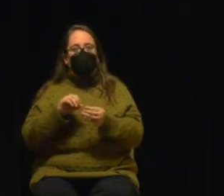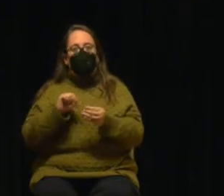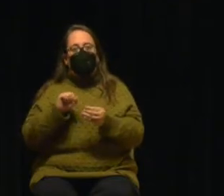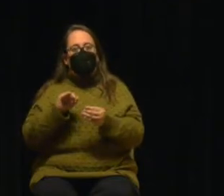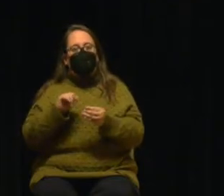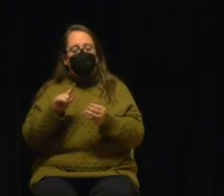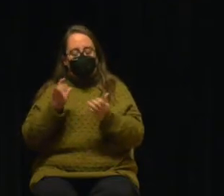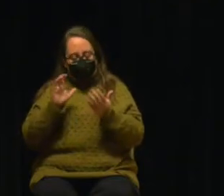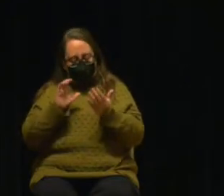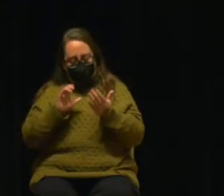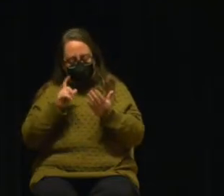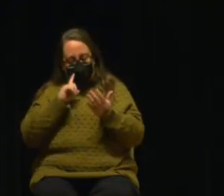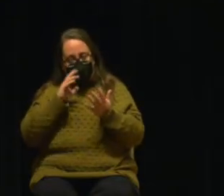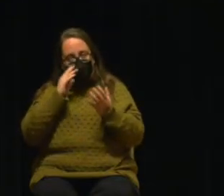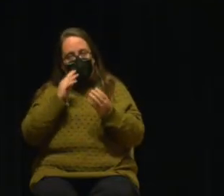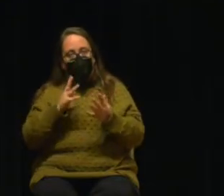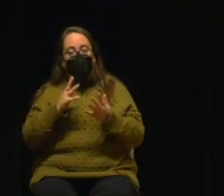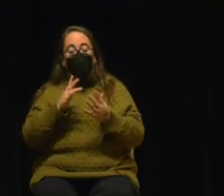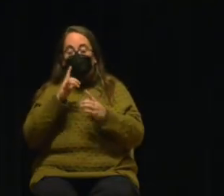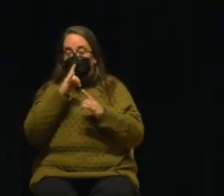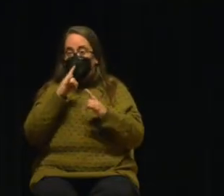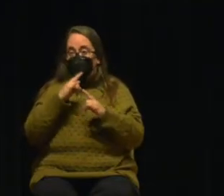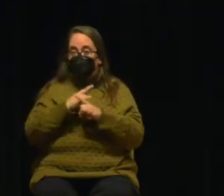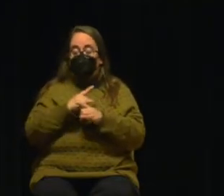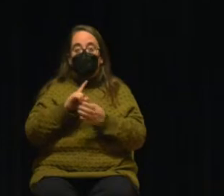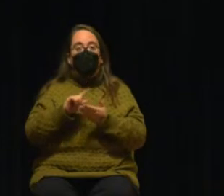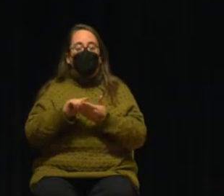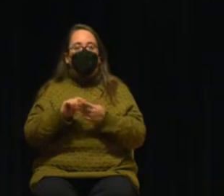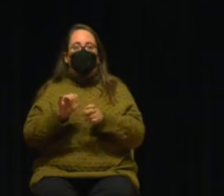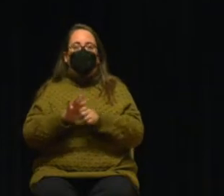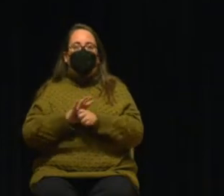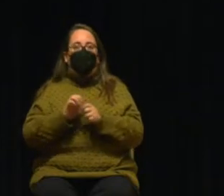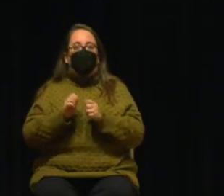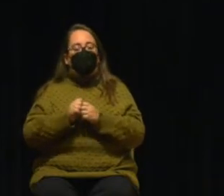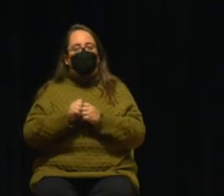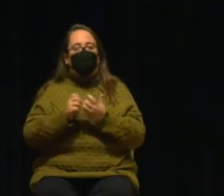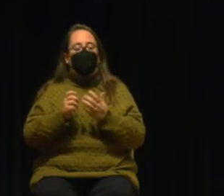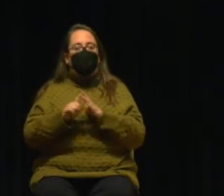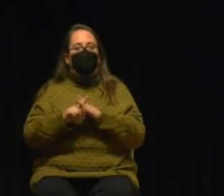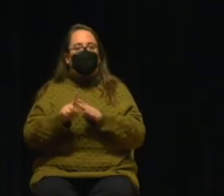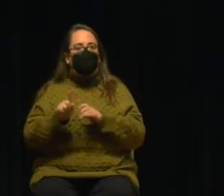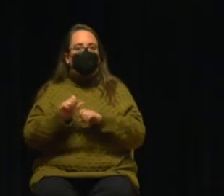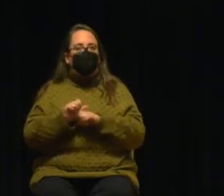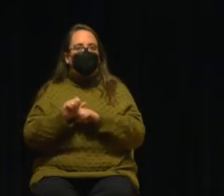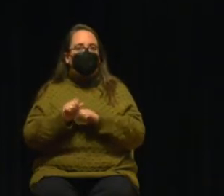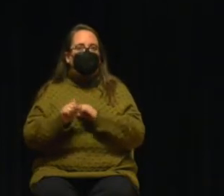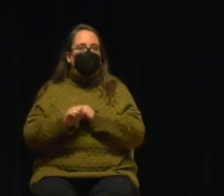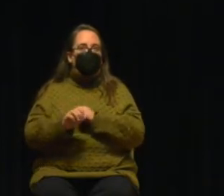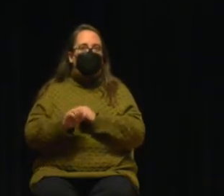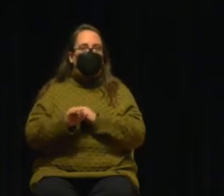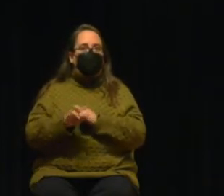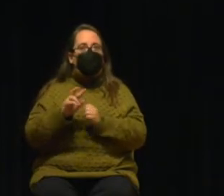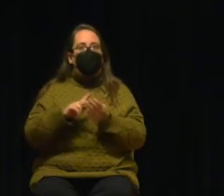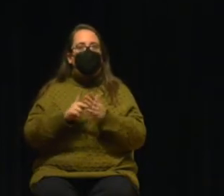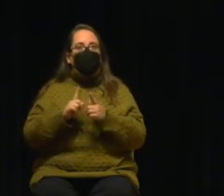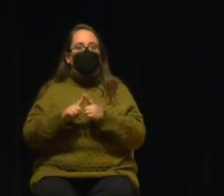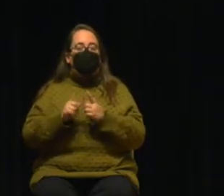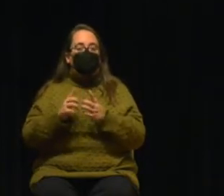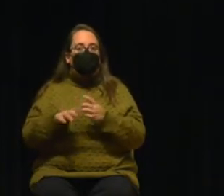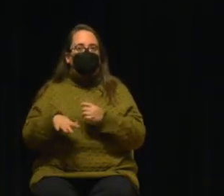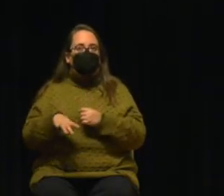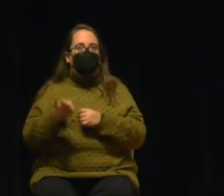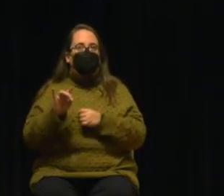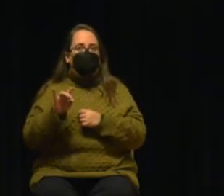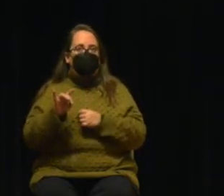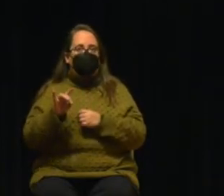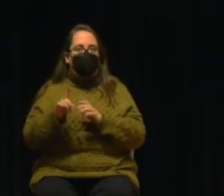for details. Ironically, these newspapers are filled with fugitive slave ads that were intended to recover